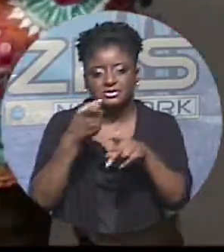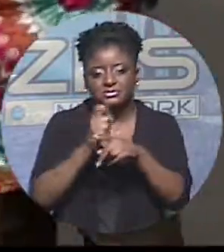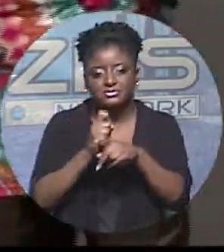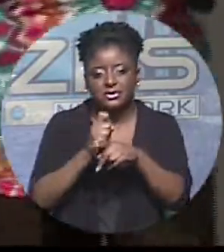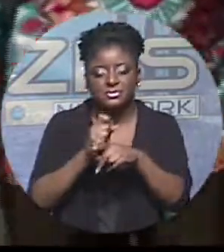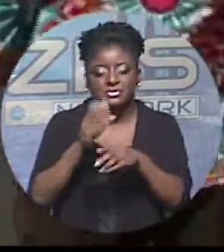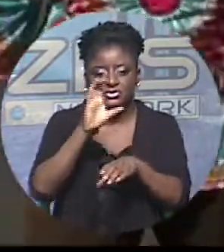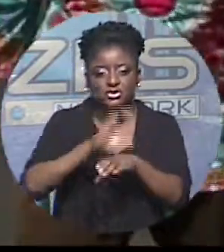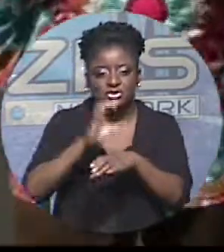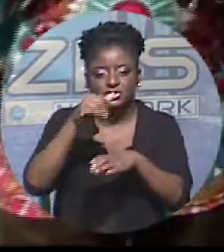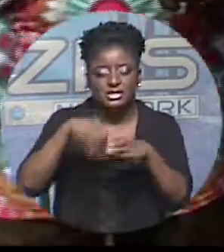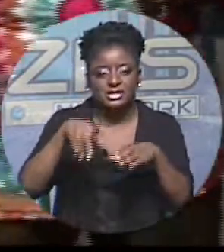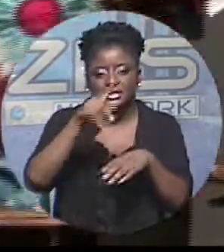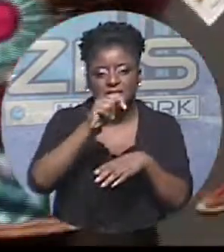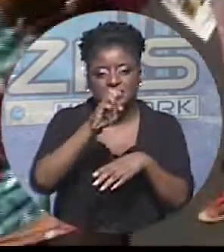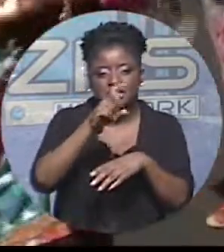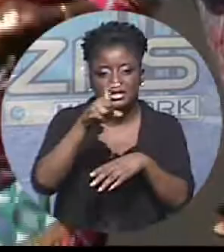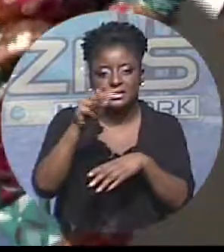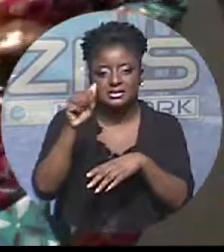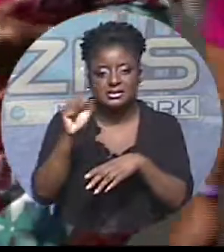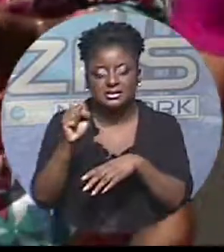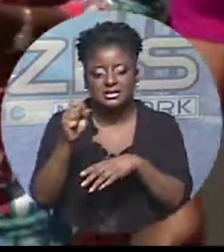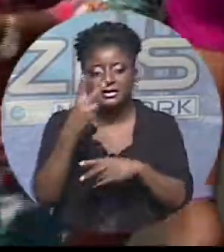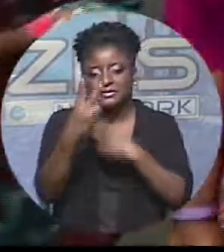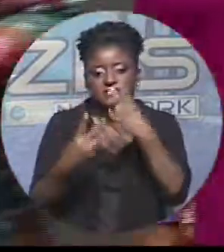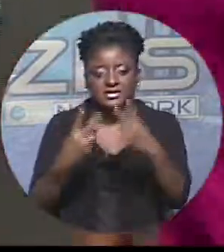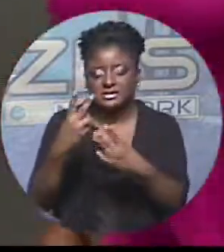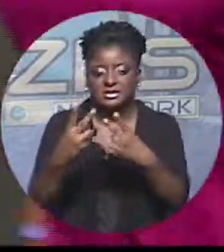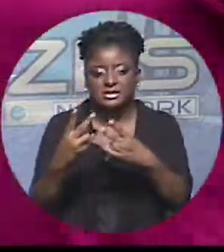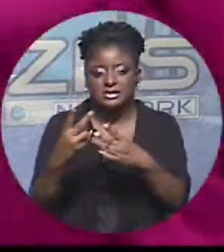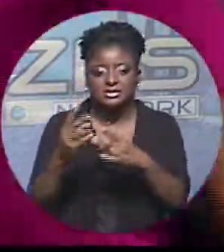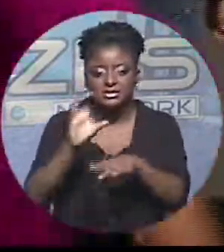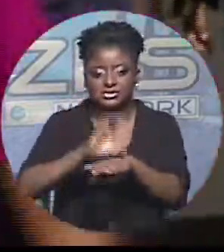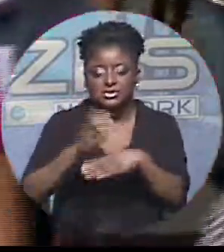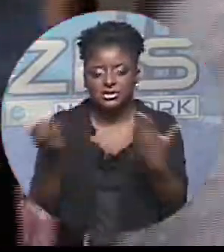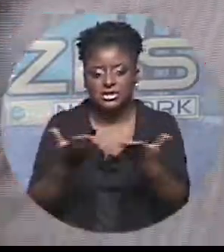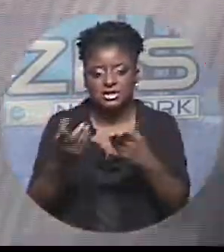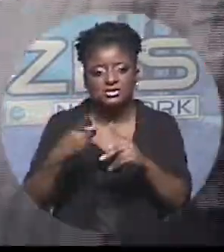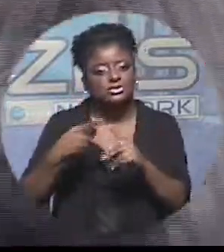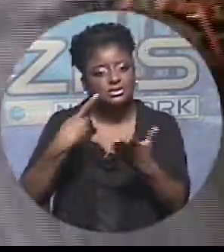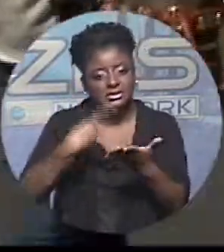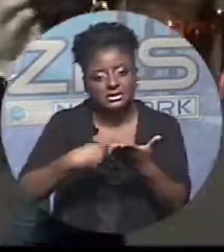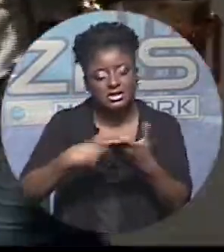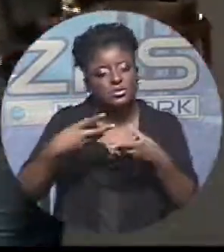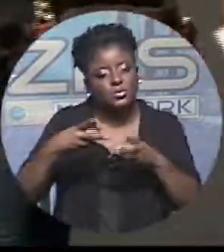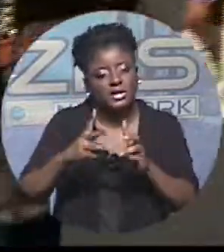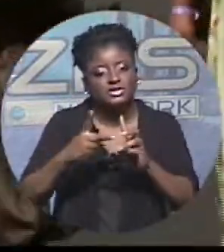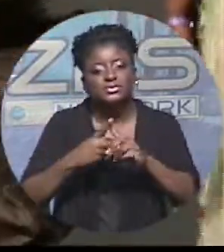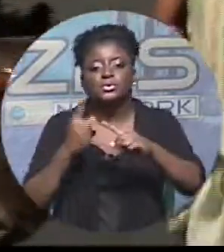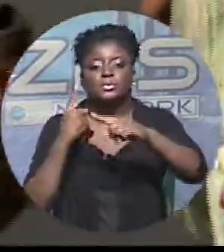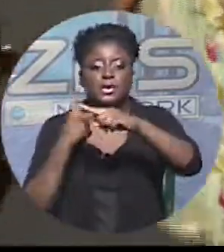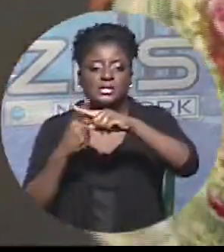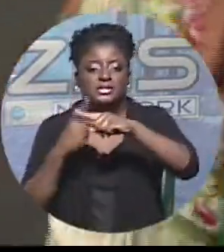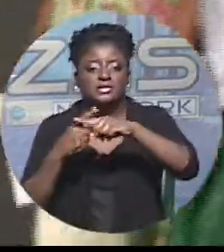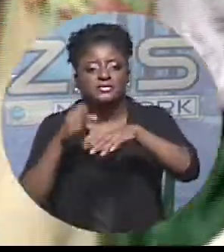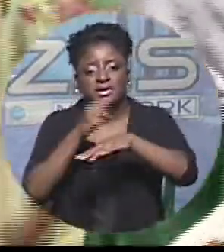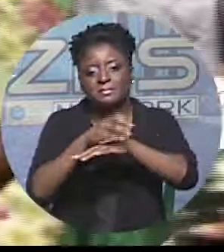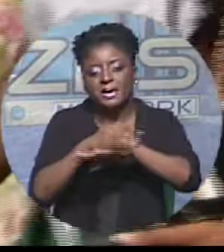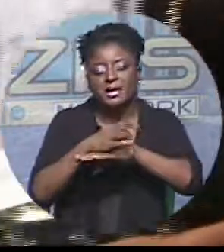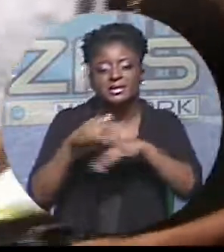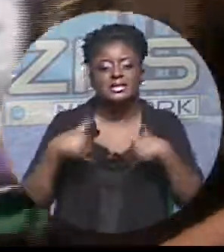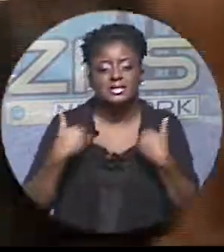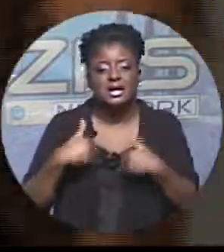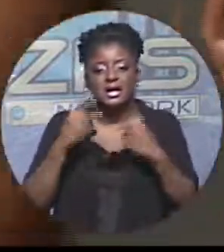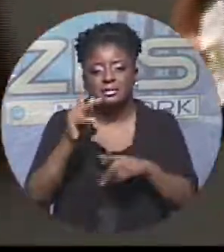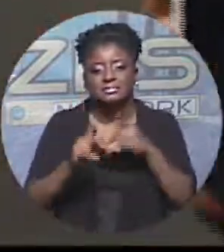Christian Arts Ministries locally to discuss ways to positively impact young people. Dr. Ann Higgins is the co-pastor of Creative Arts